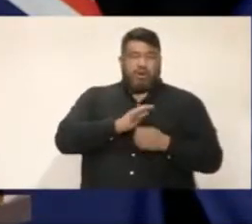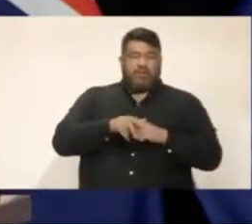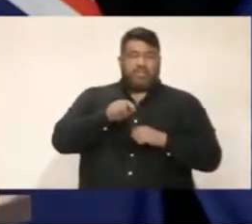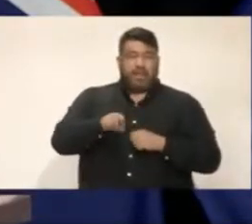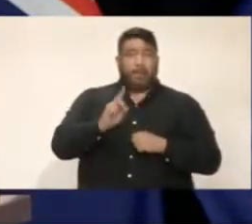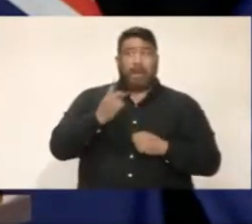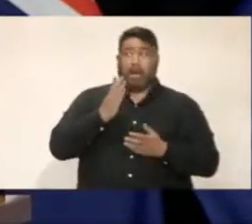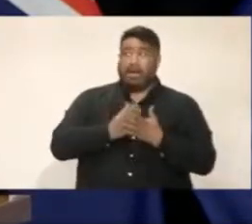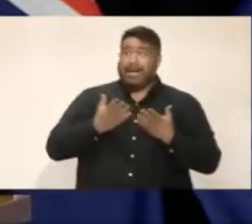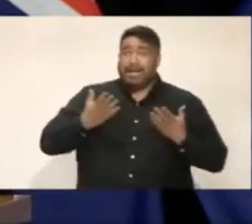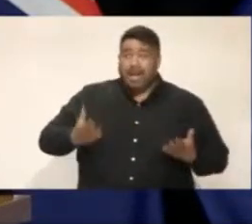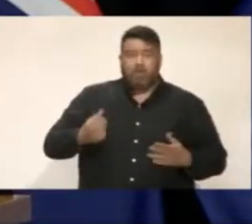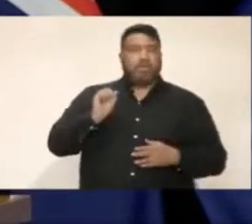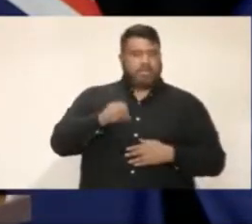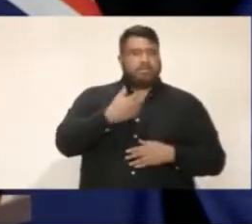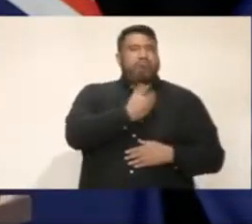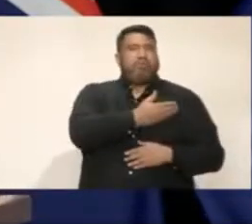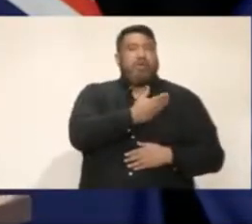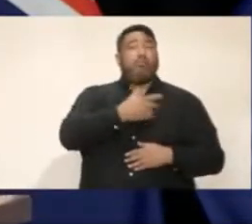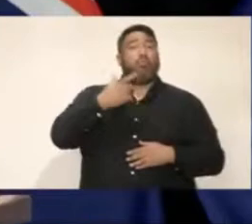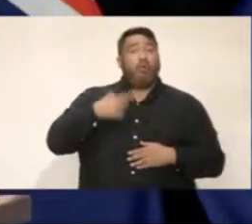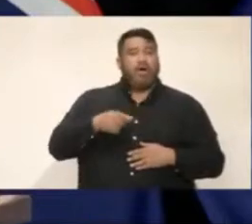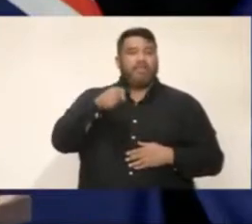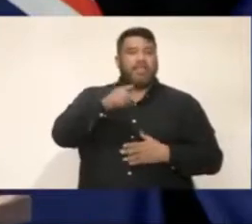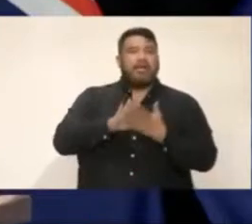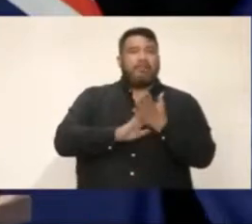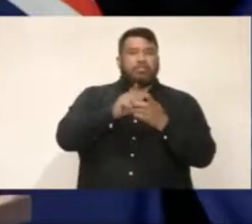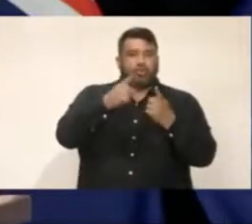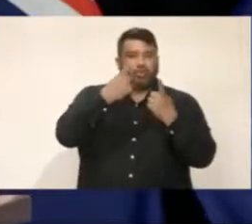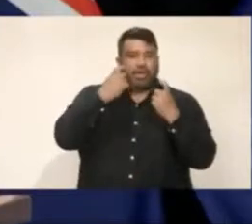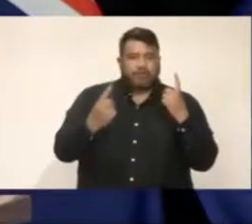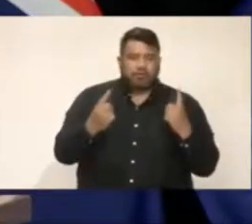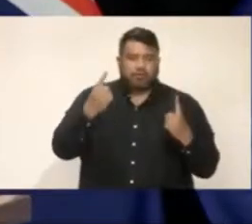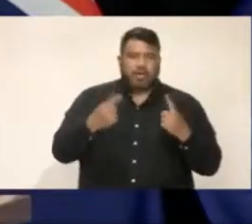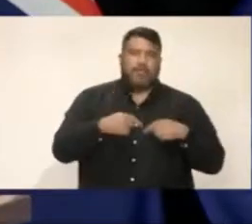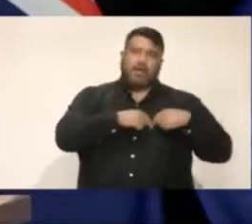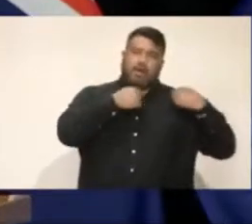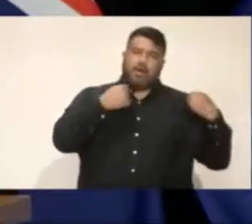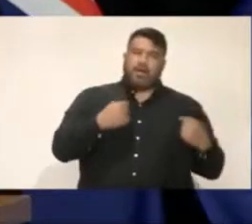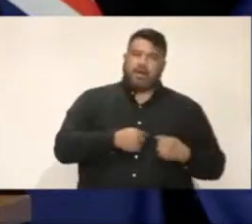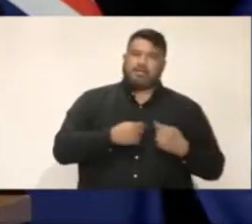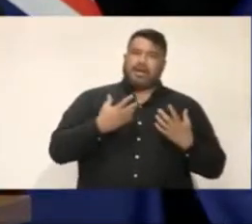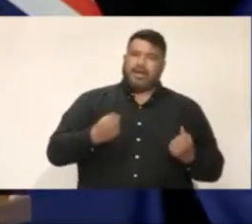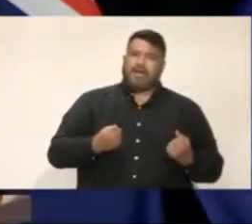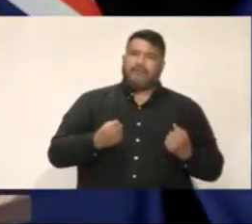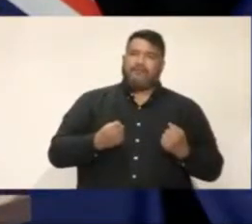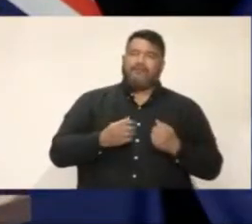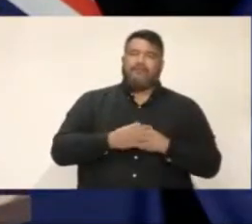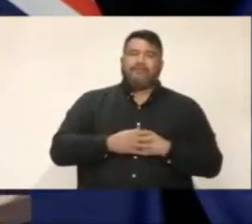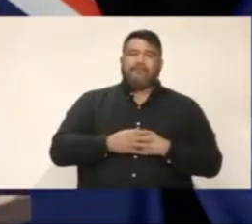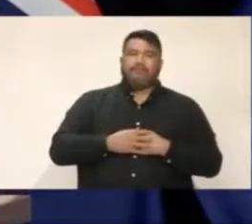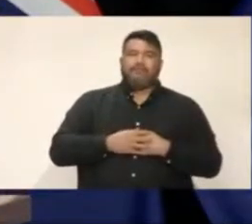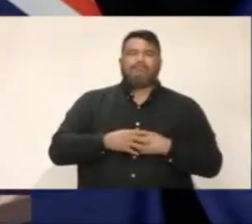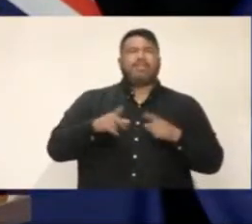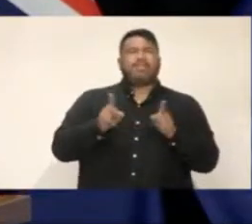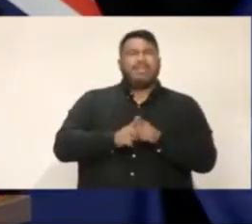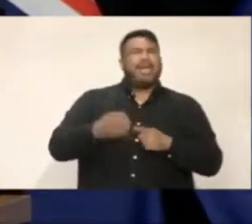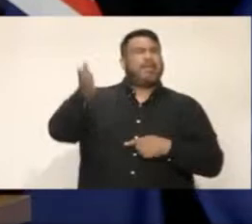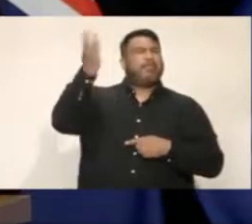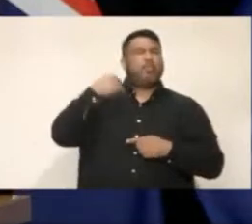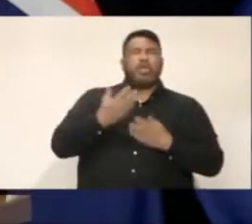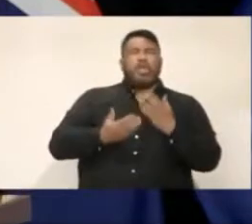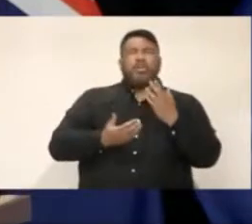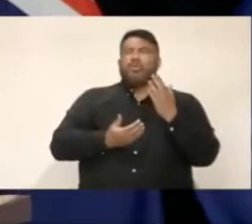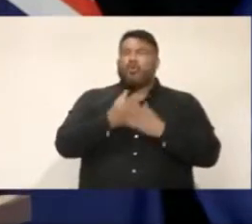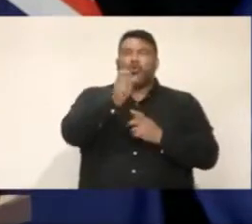now. It's what care and kindness looks like, and I see people embracing it just like we did our new lexicon of